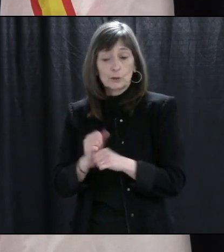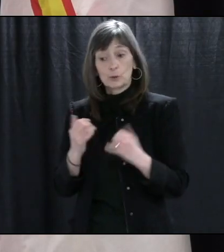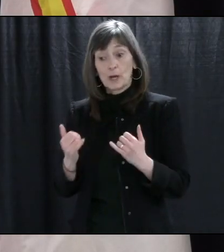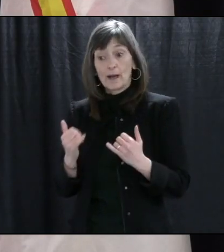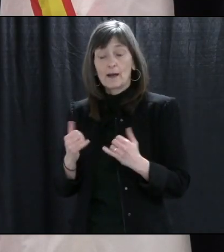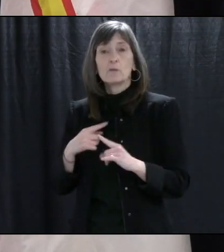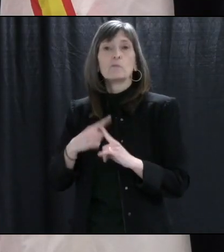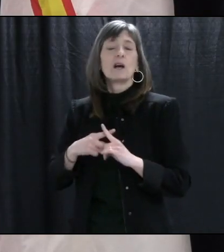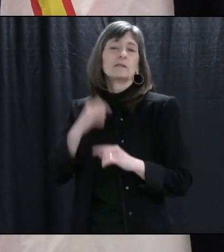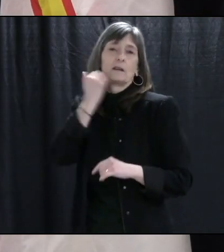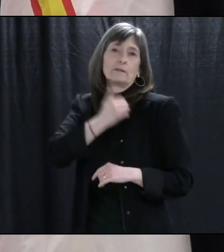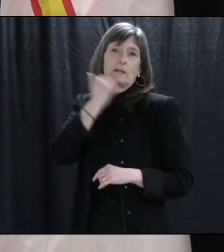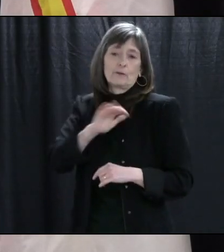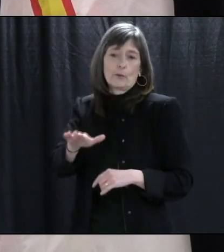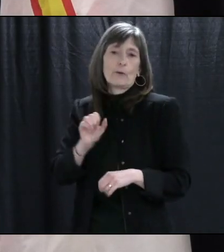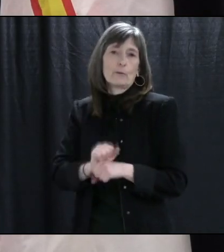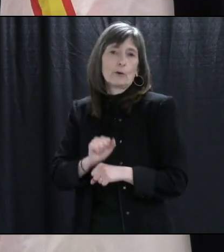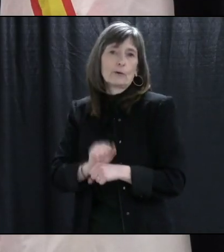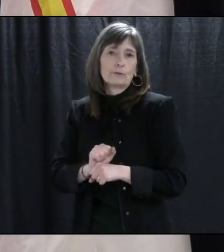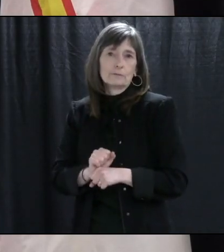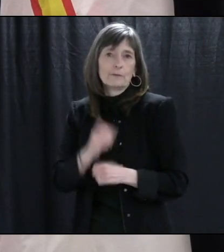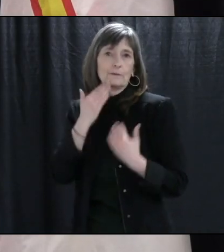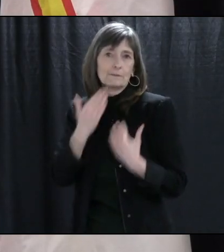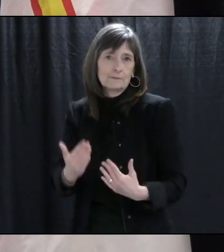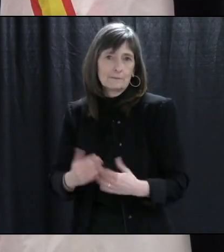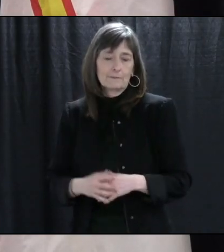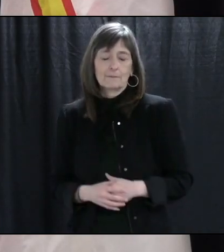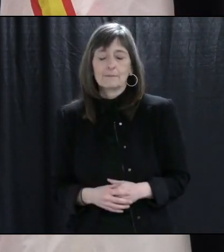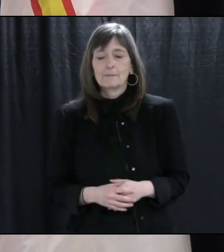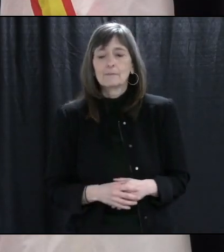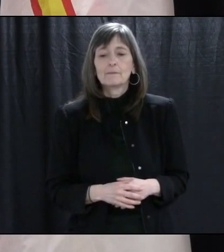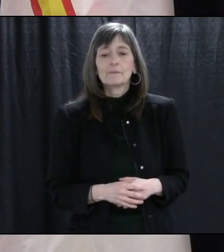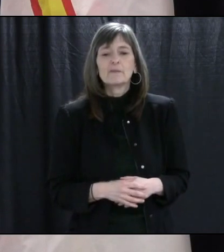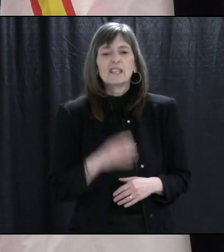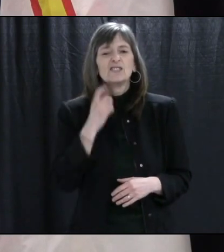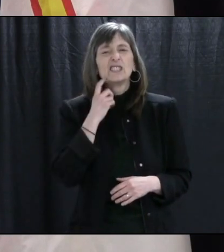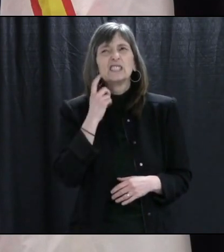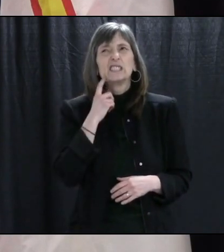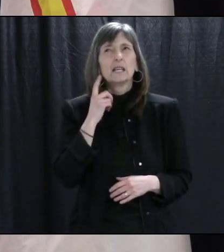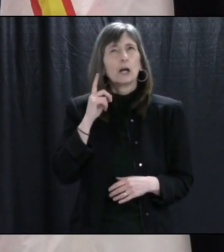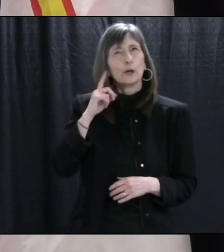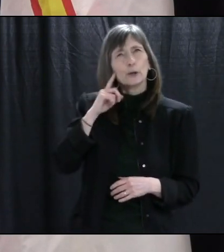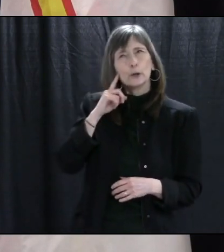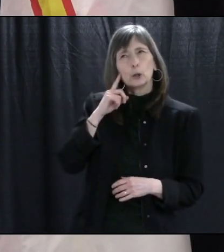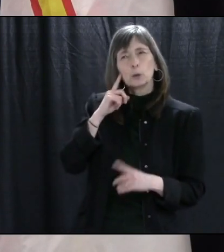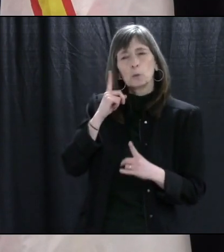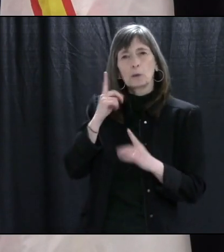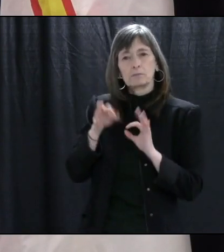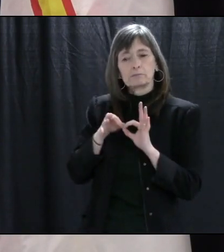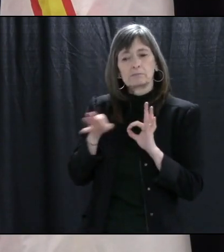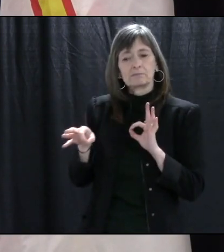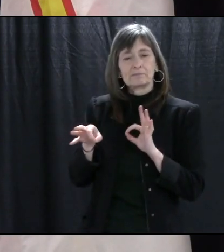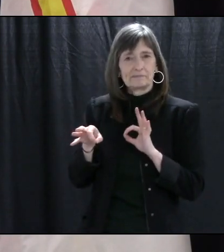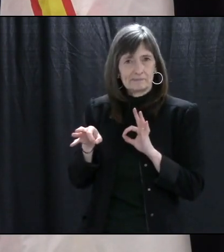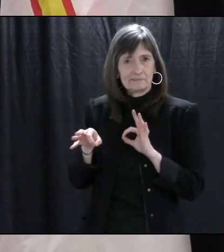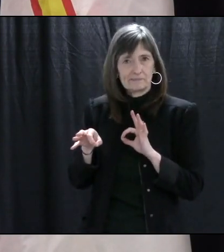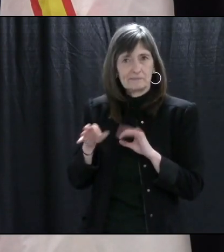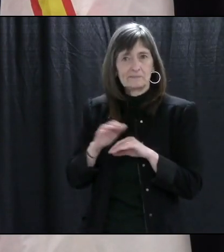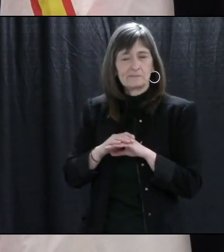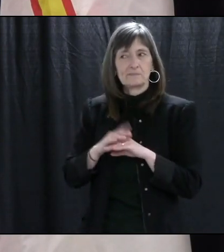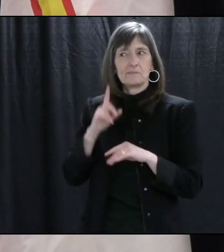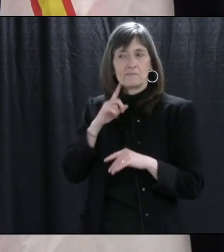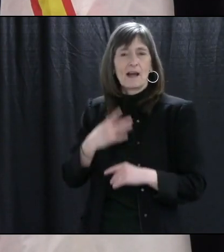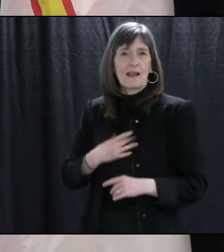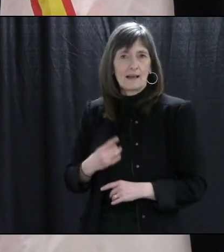today, but every day. There is a saying that I've heard recently, which I think is very fitting for where we are in this very